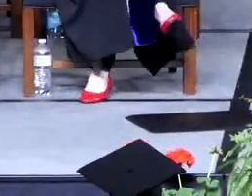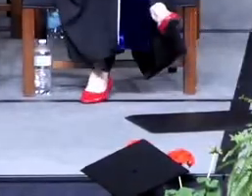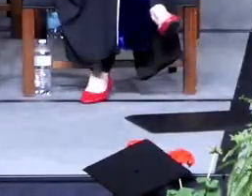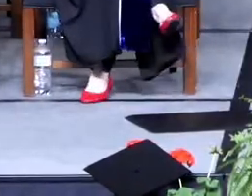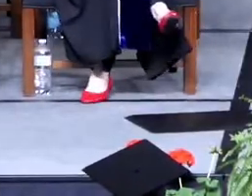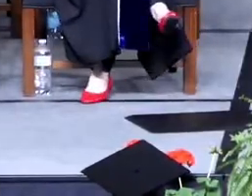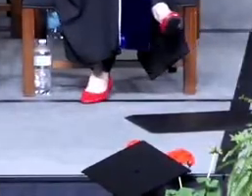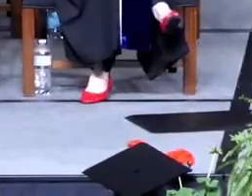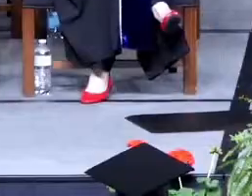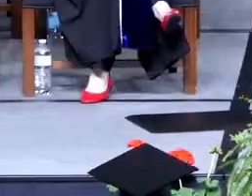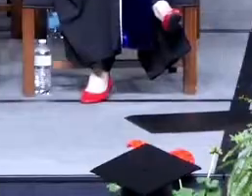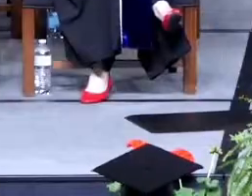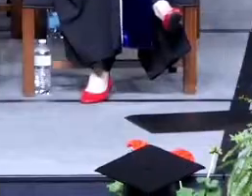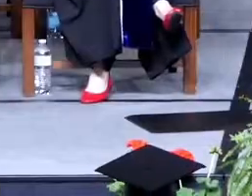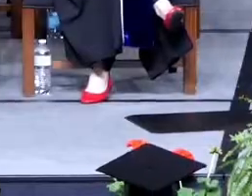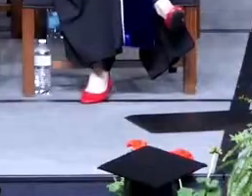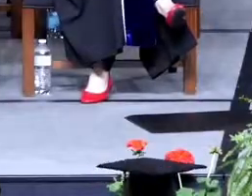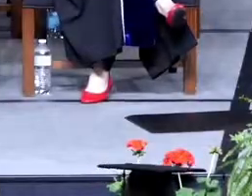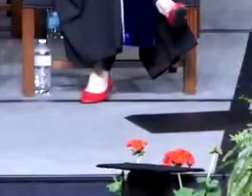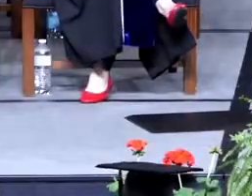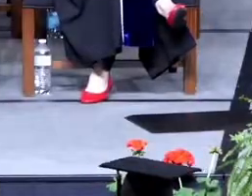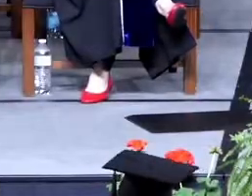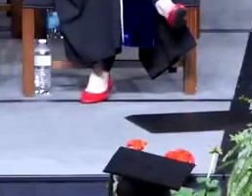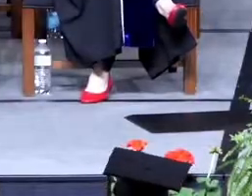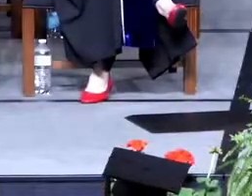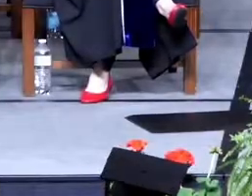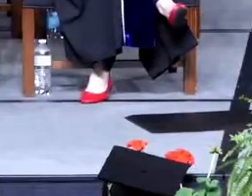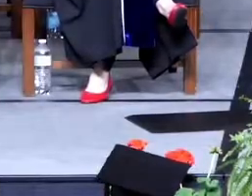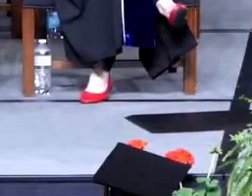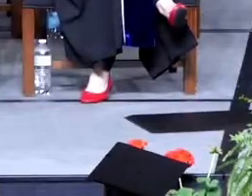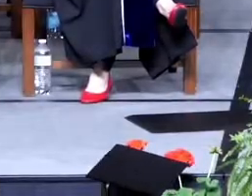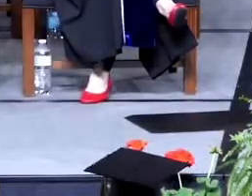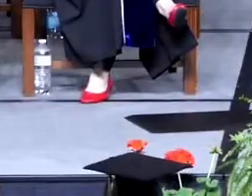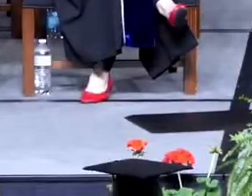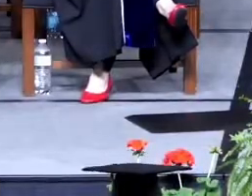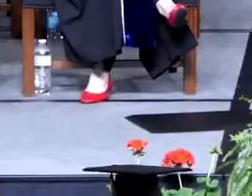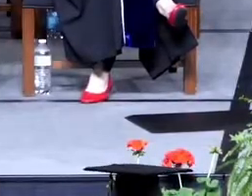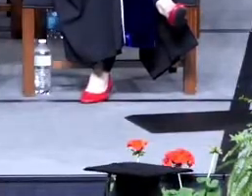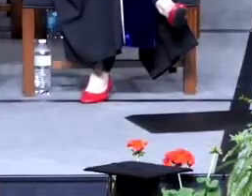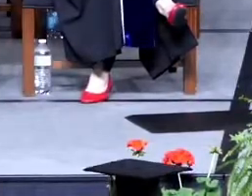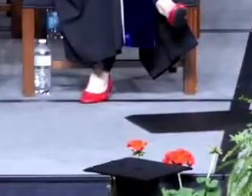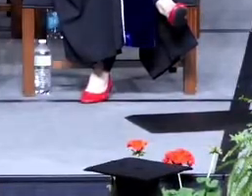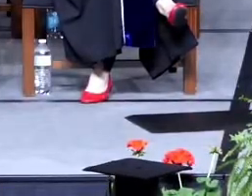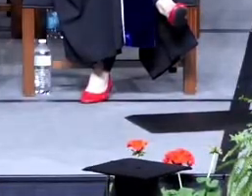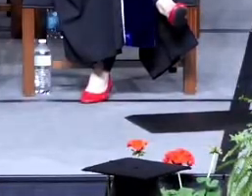Good afternoon and welcome to Valdosta State University's historic